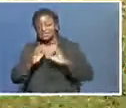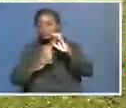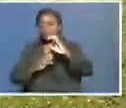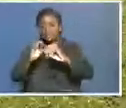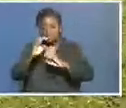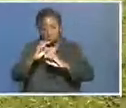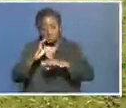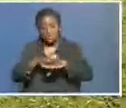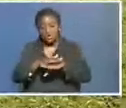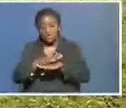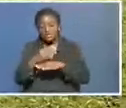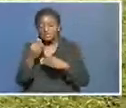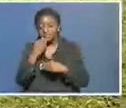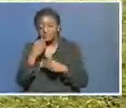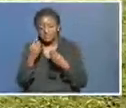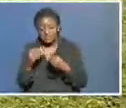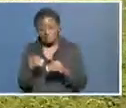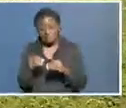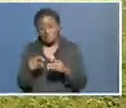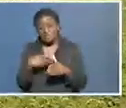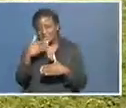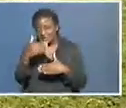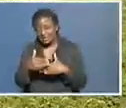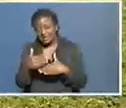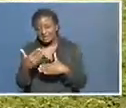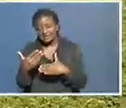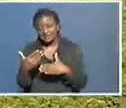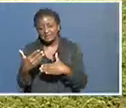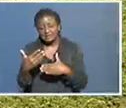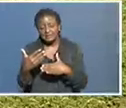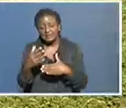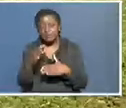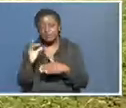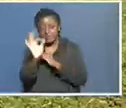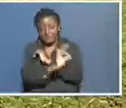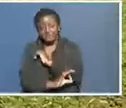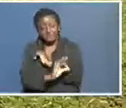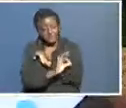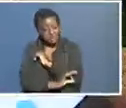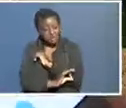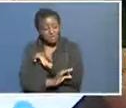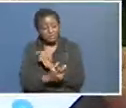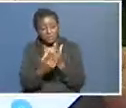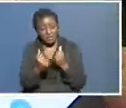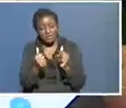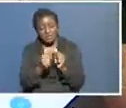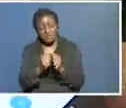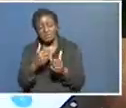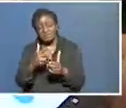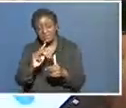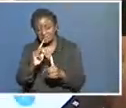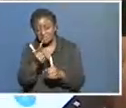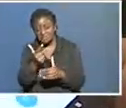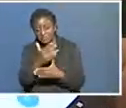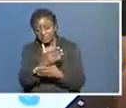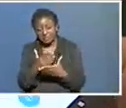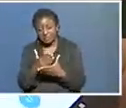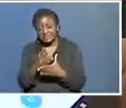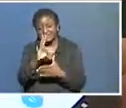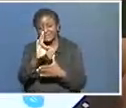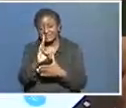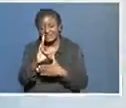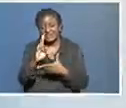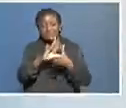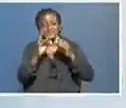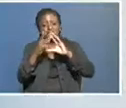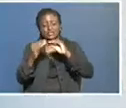supermarket. And then I think in the fall, we're going to come out with the next phase, which is a seven-story